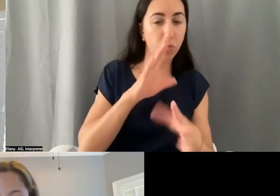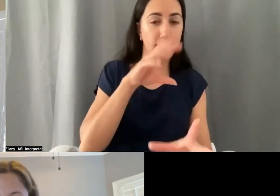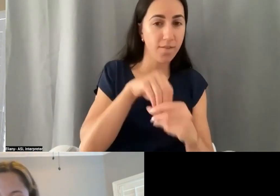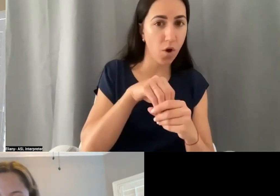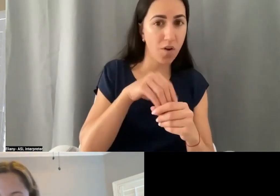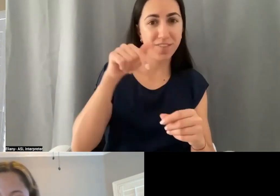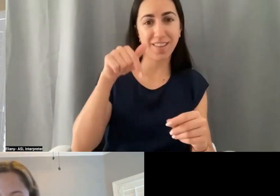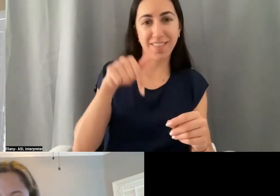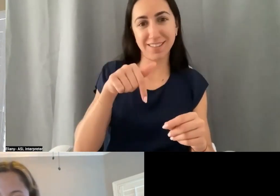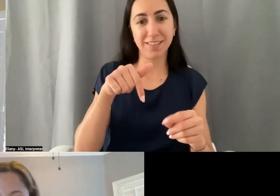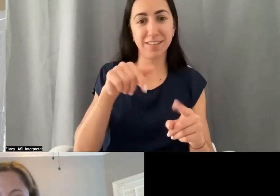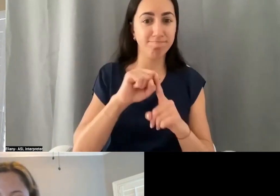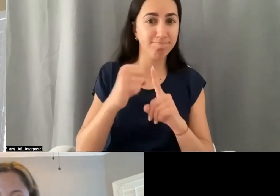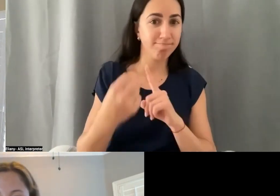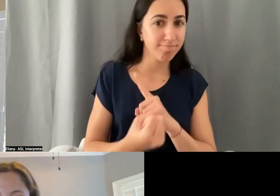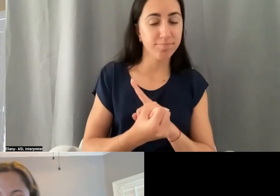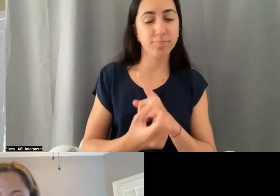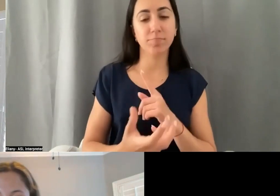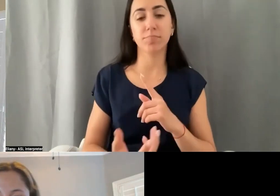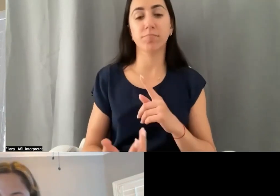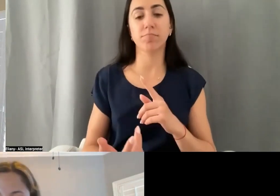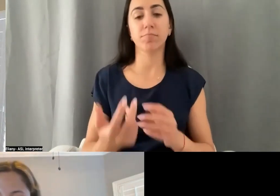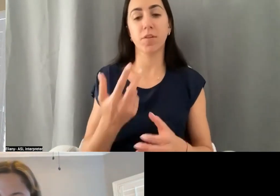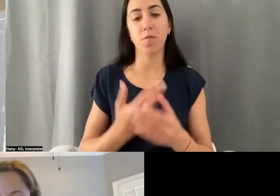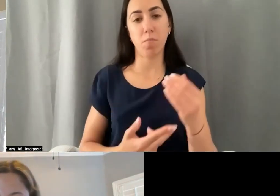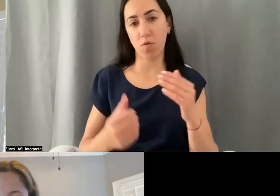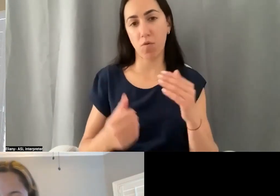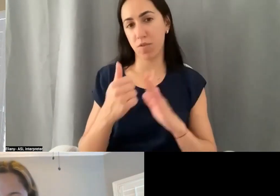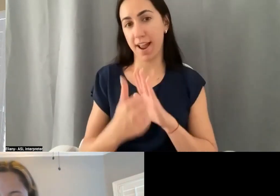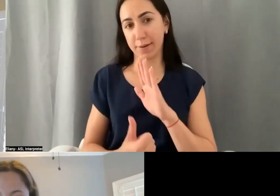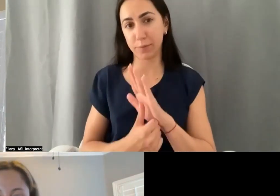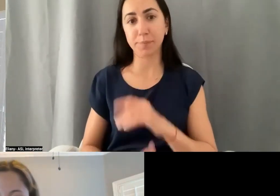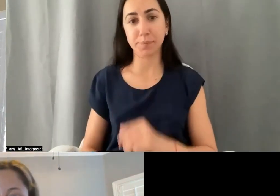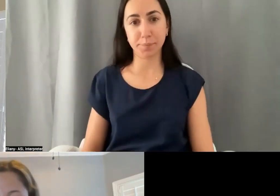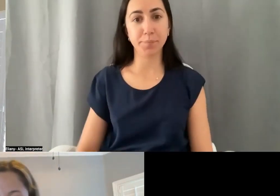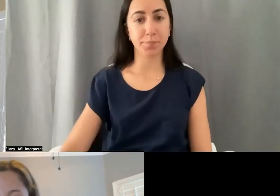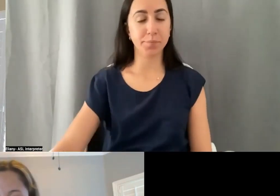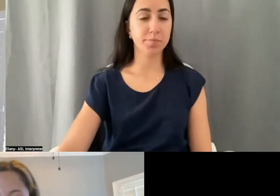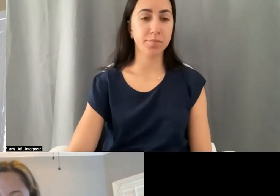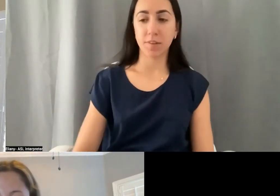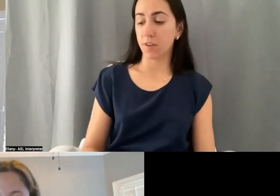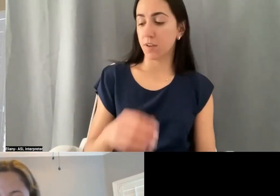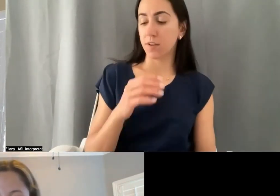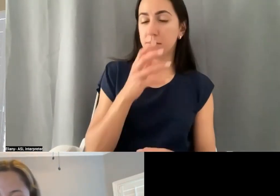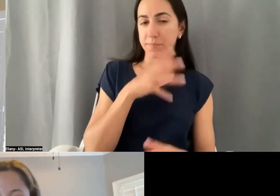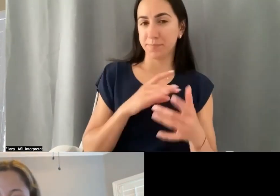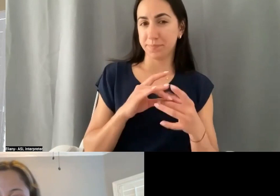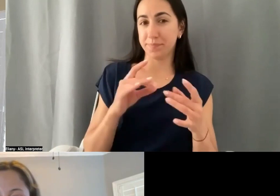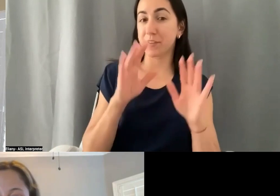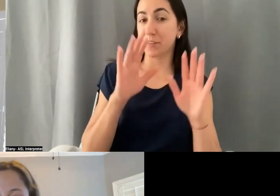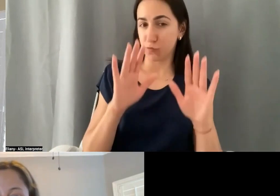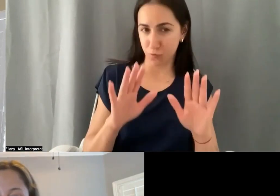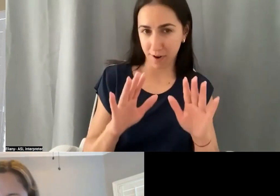the oversight or the accounting of both the ABLE account and the special needs trust. That's right. That's